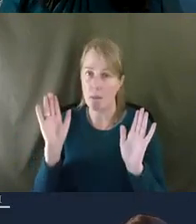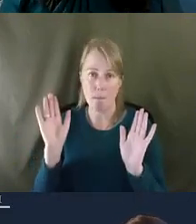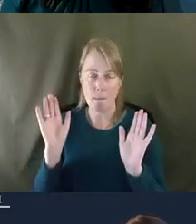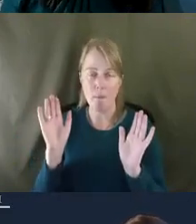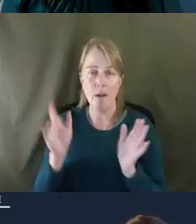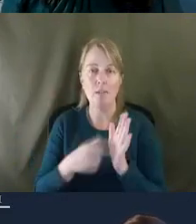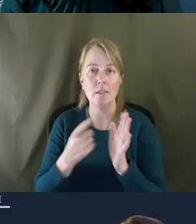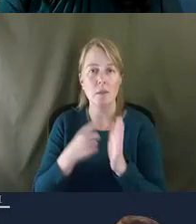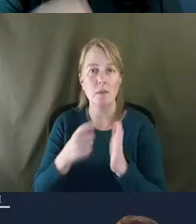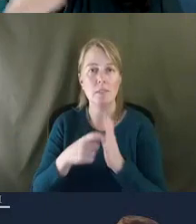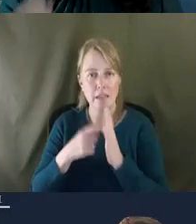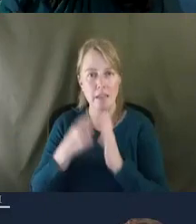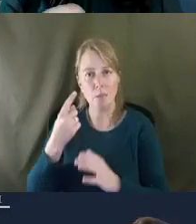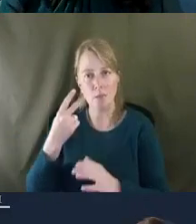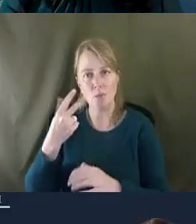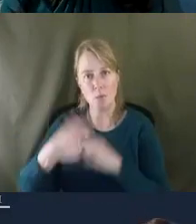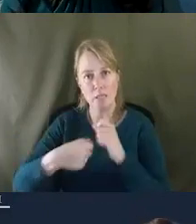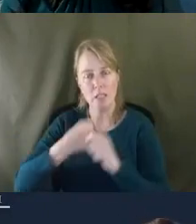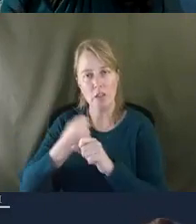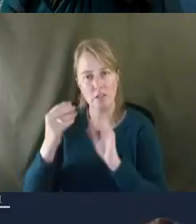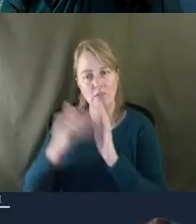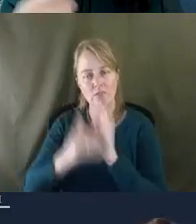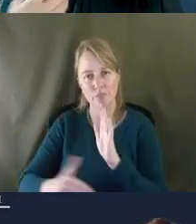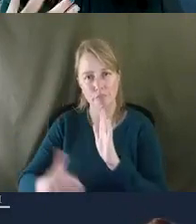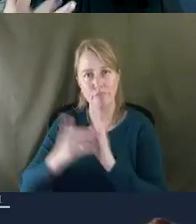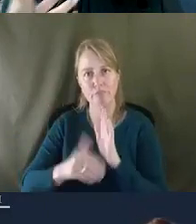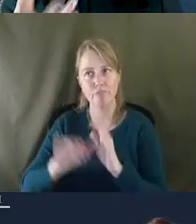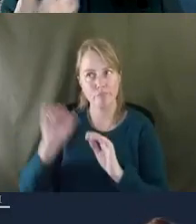couple of years of saying this message over and over before